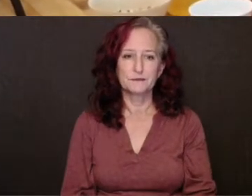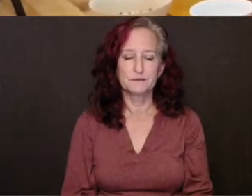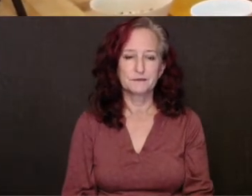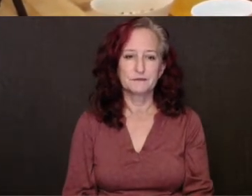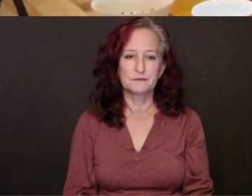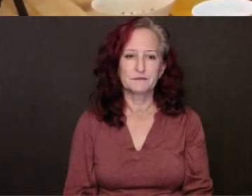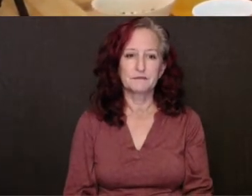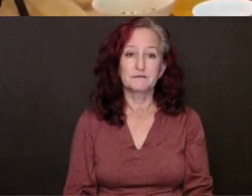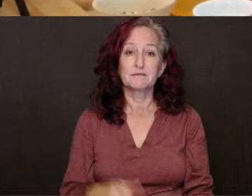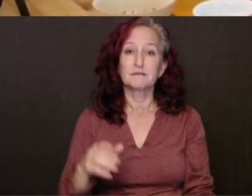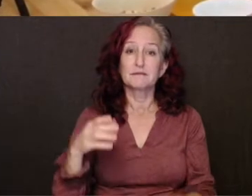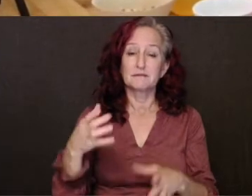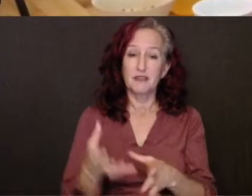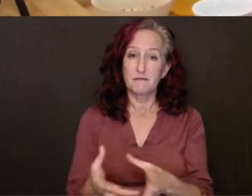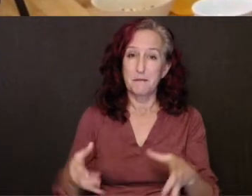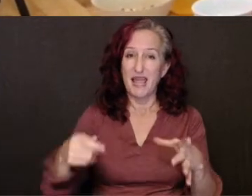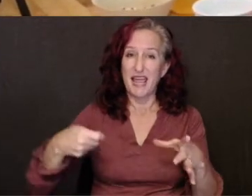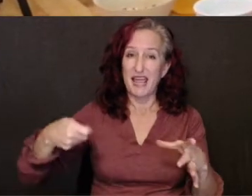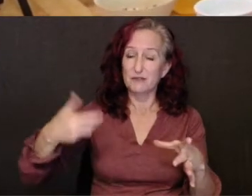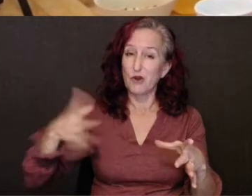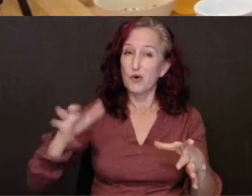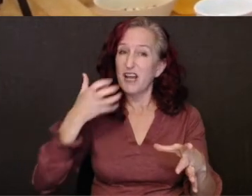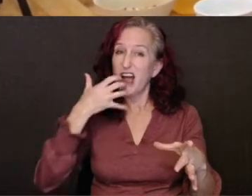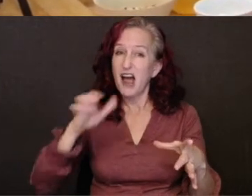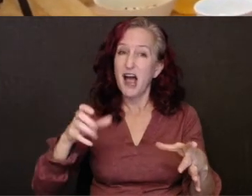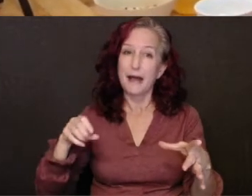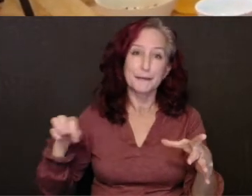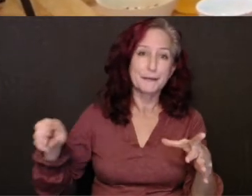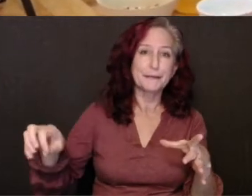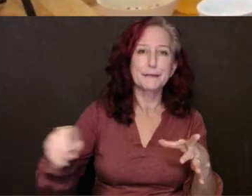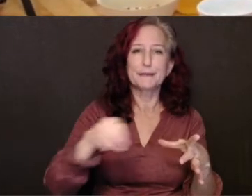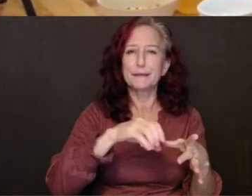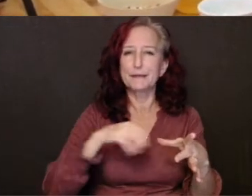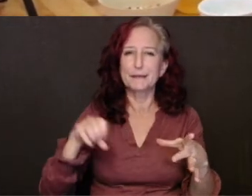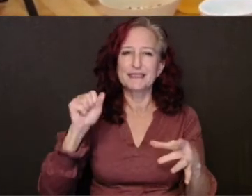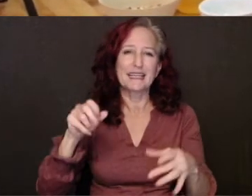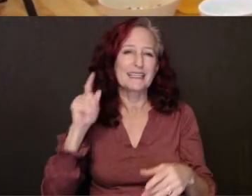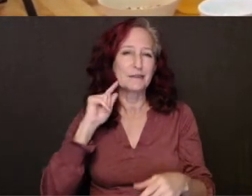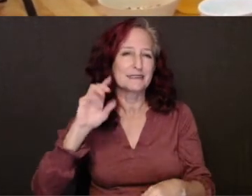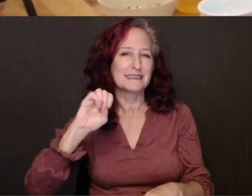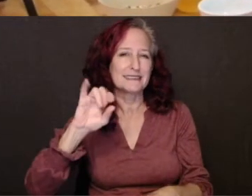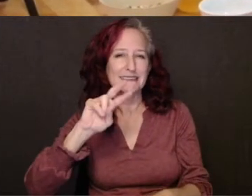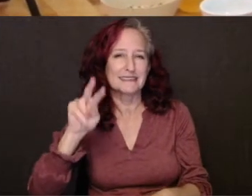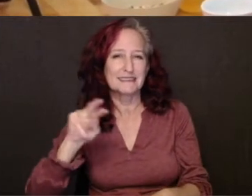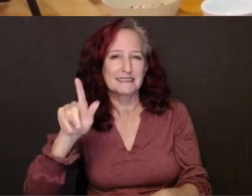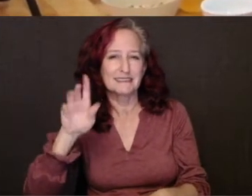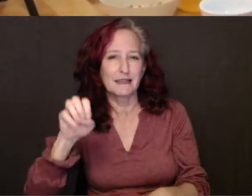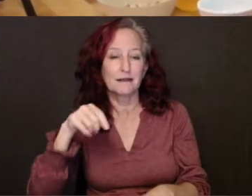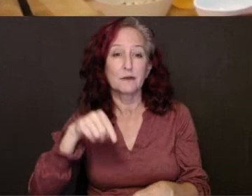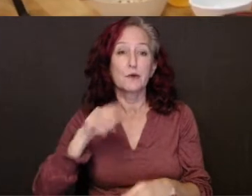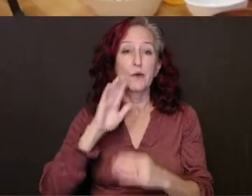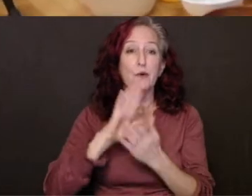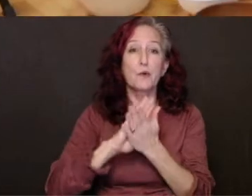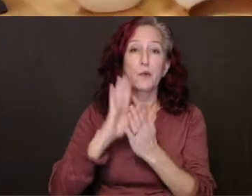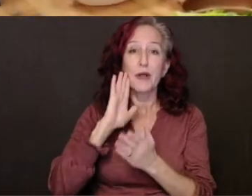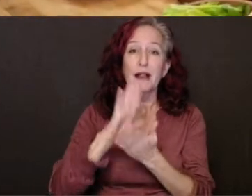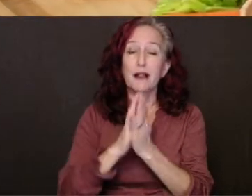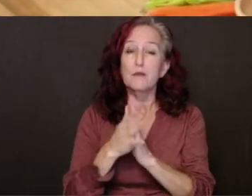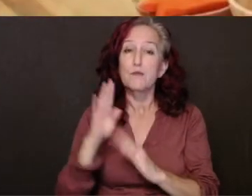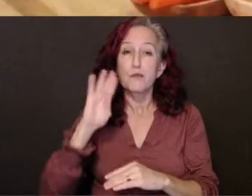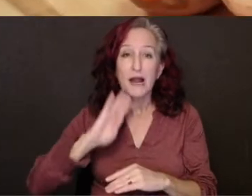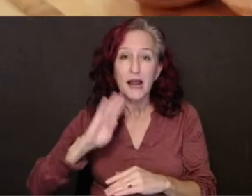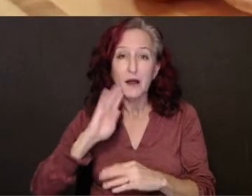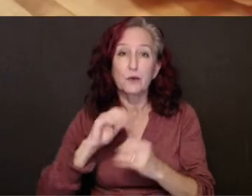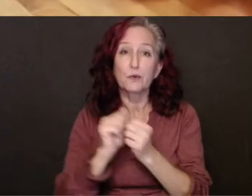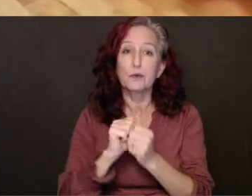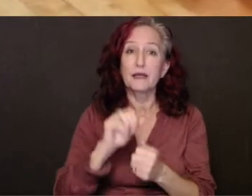flavor. Sometimes you can use sweet onions are good, but I just like using just the regular yellow onions. So I'm adding